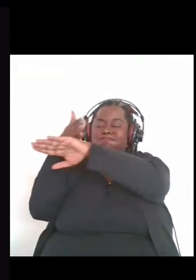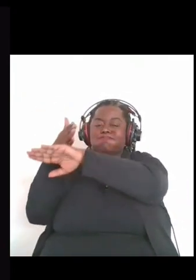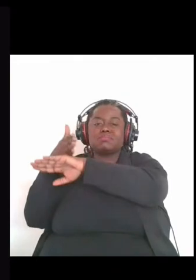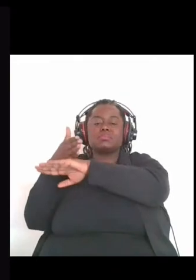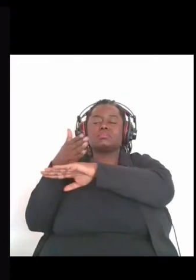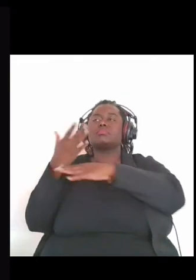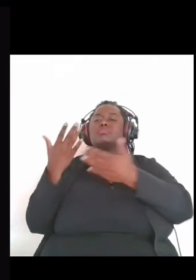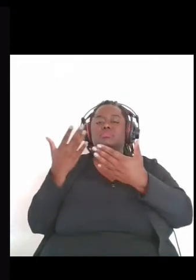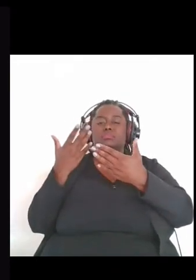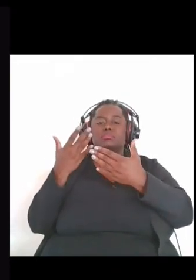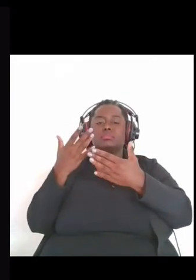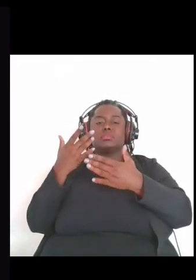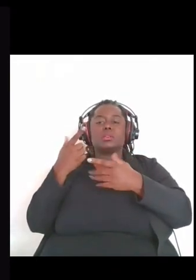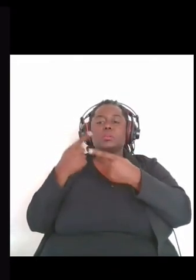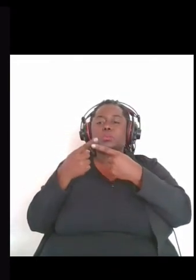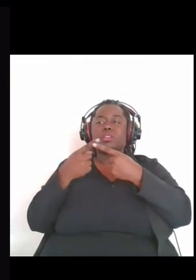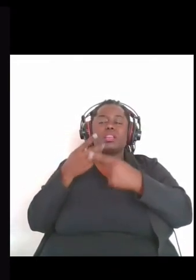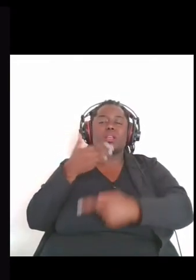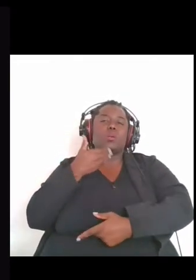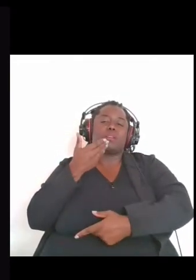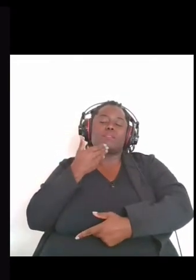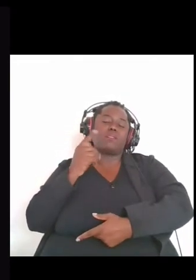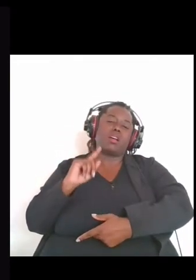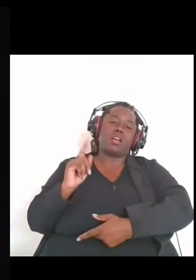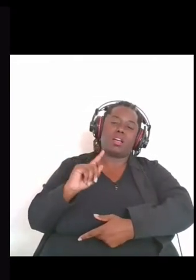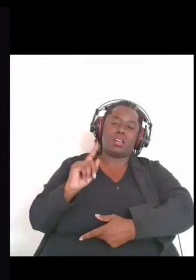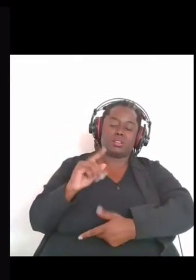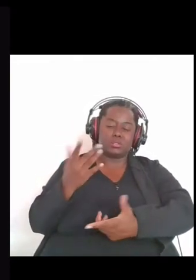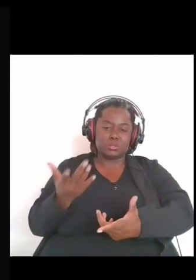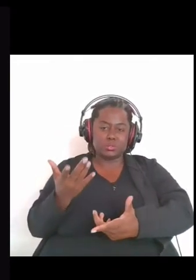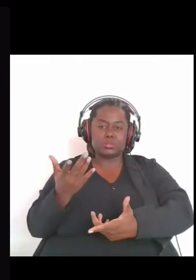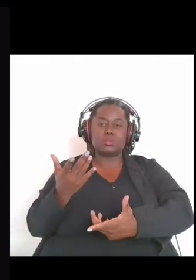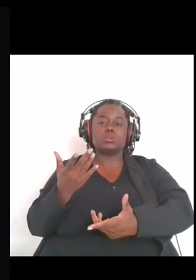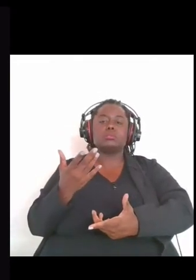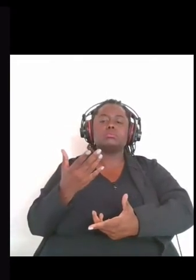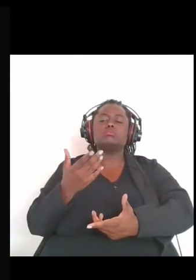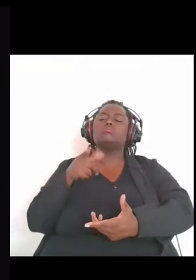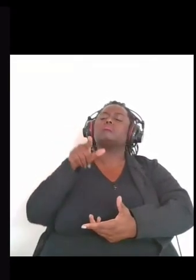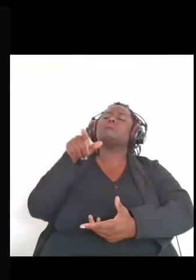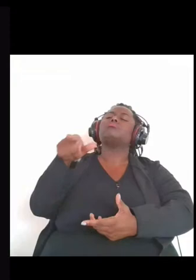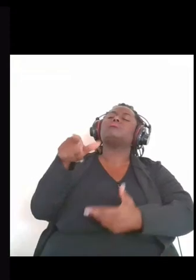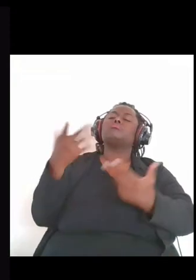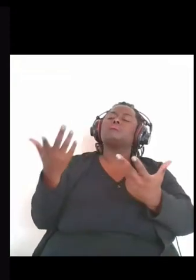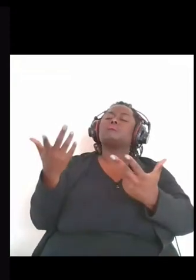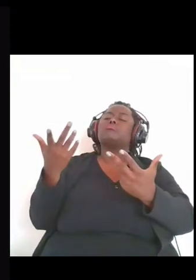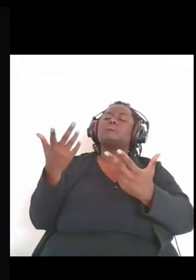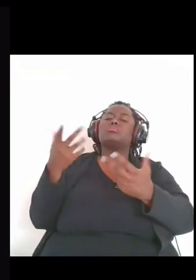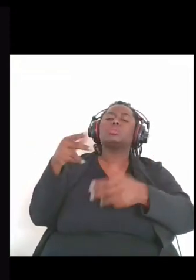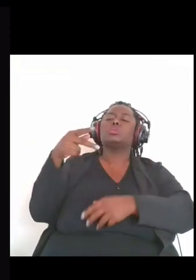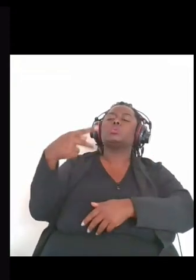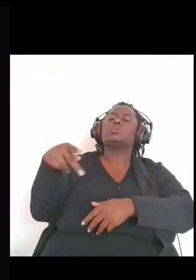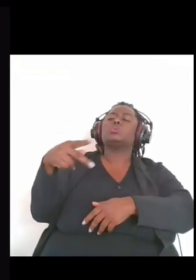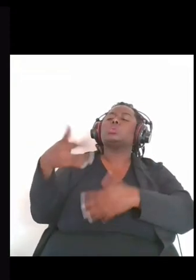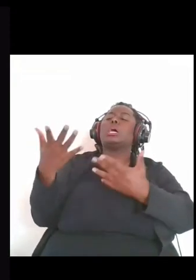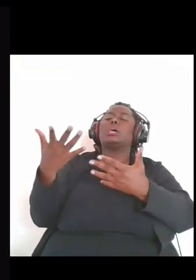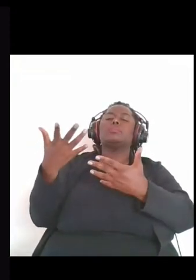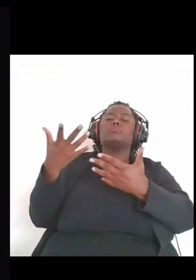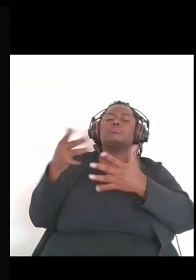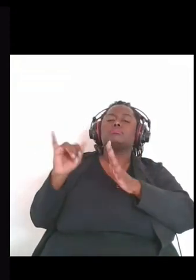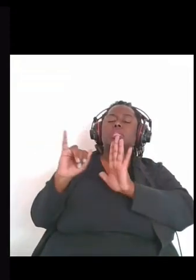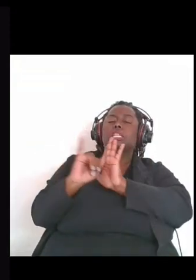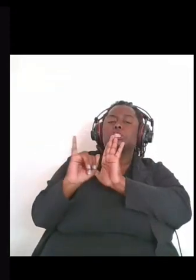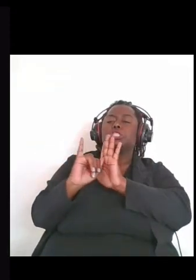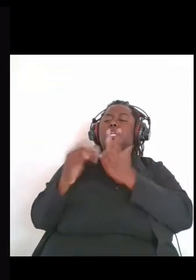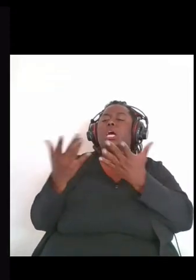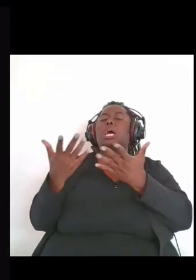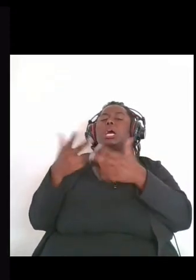question their identity at that age when they are having a diaspora at that point of time so there are a lot of